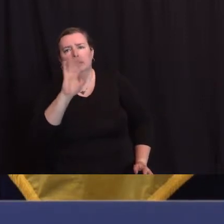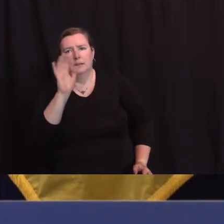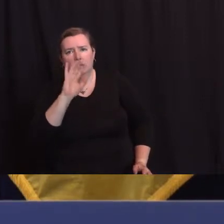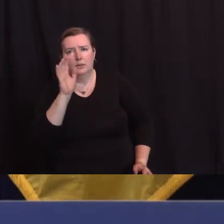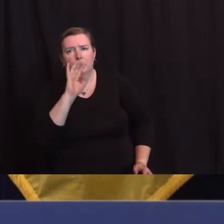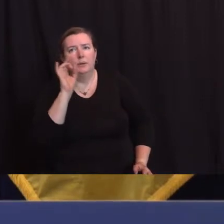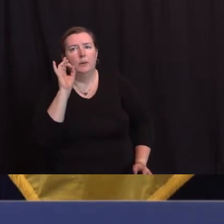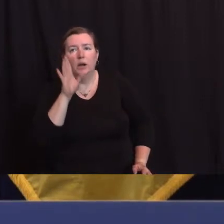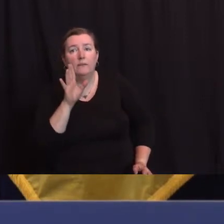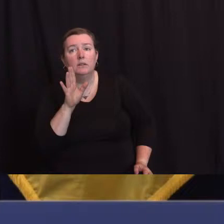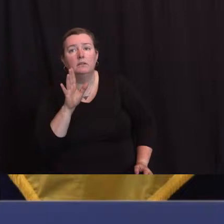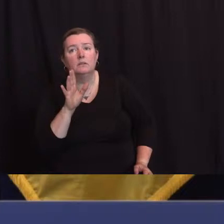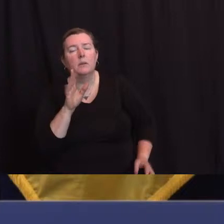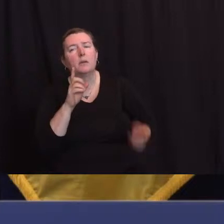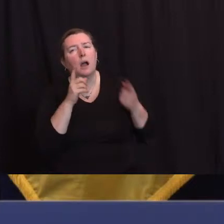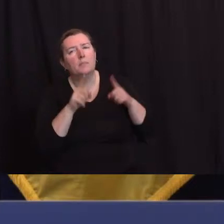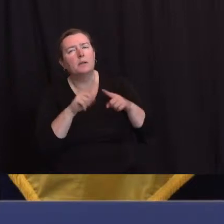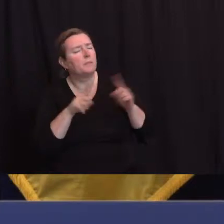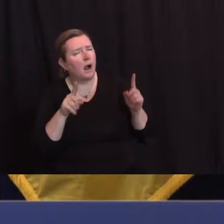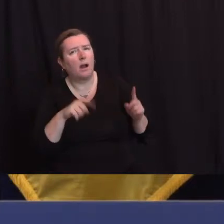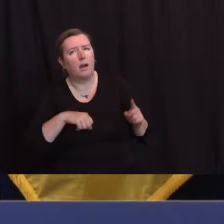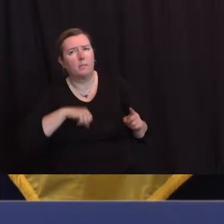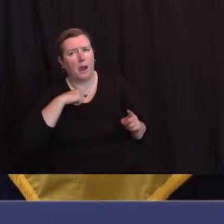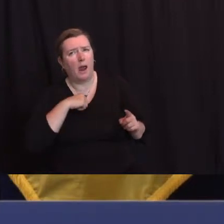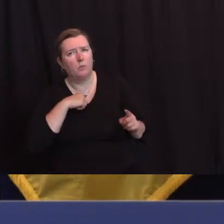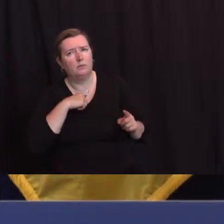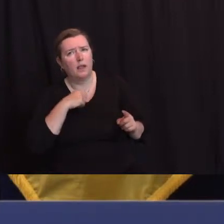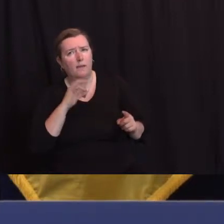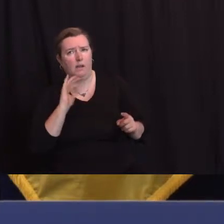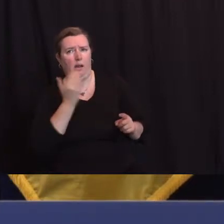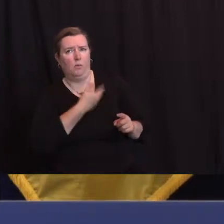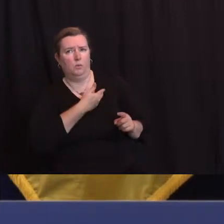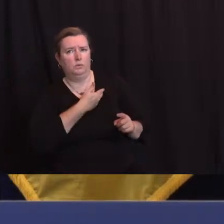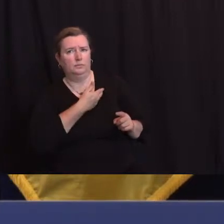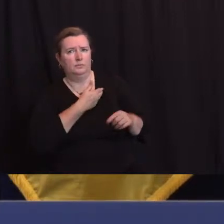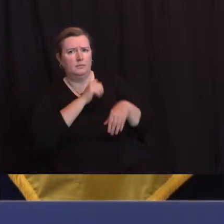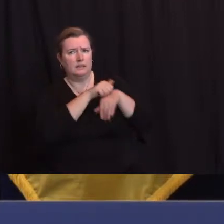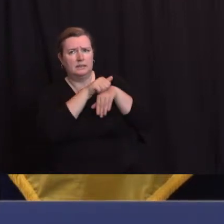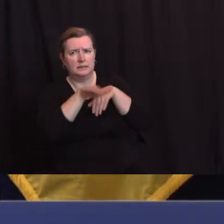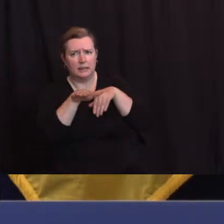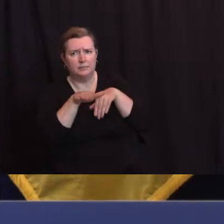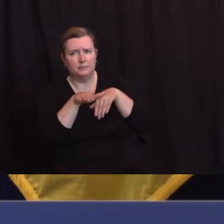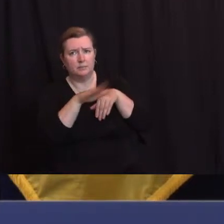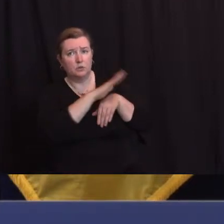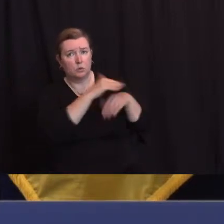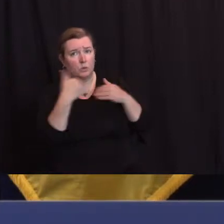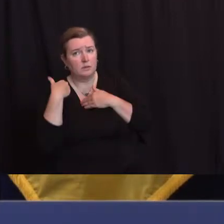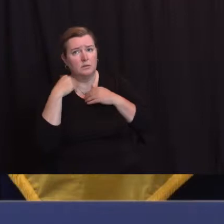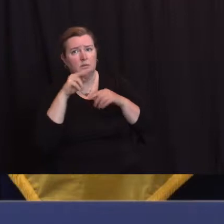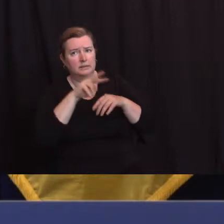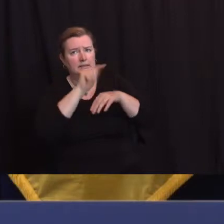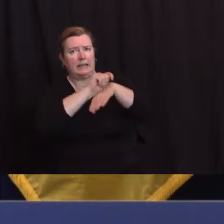I was so proud of our deployment, and you're overseeing the Task Force 1